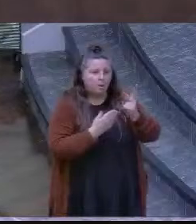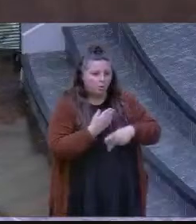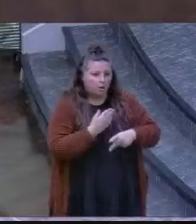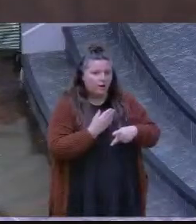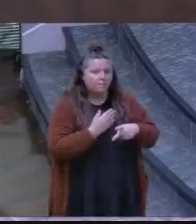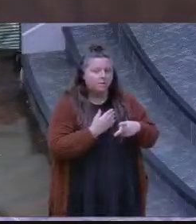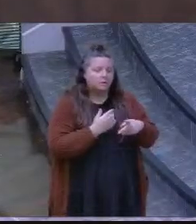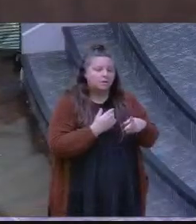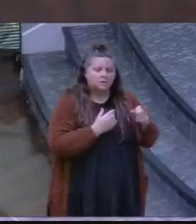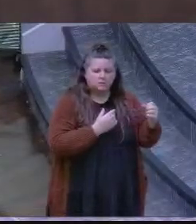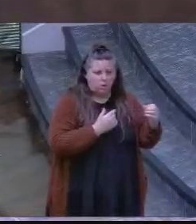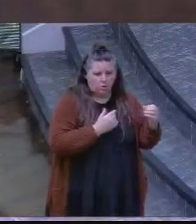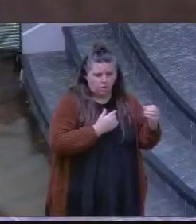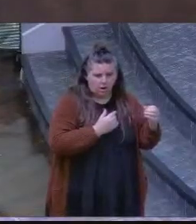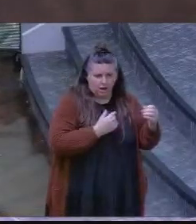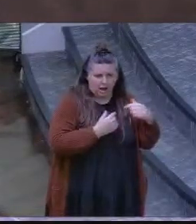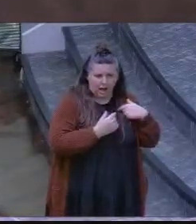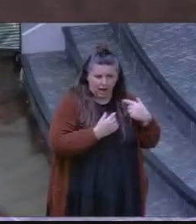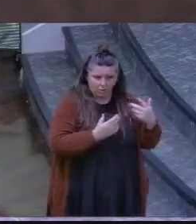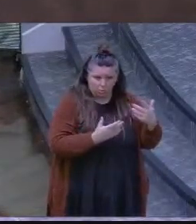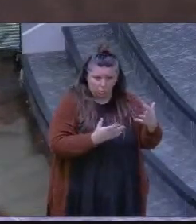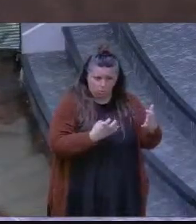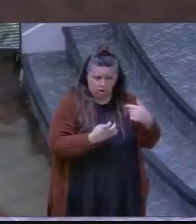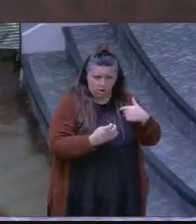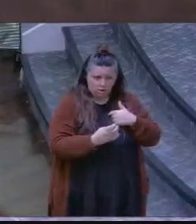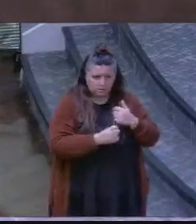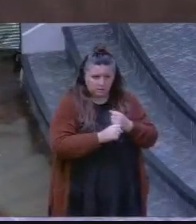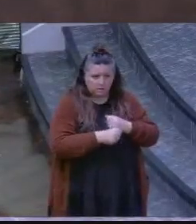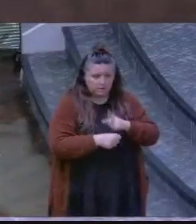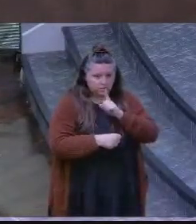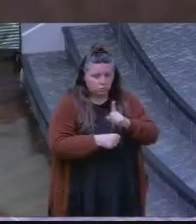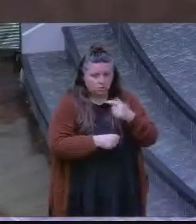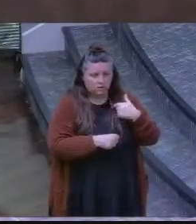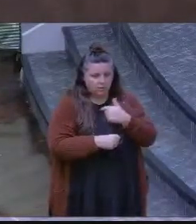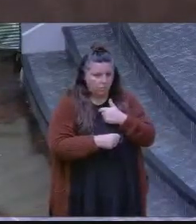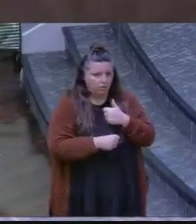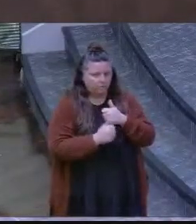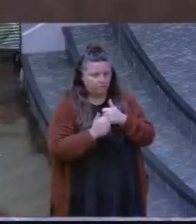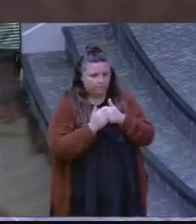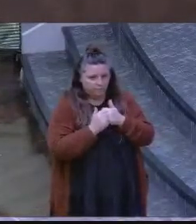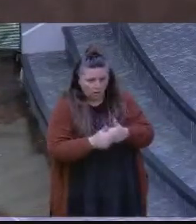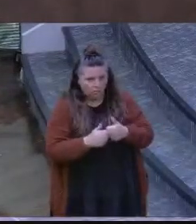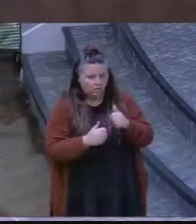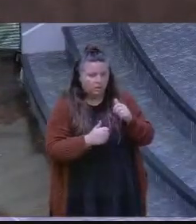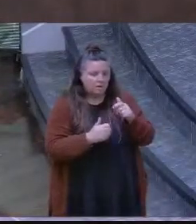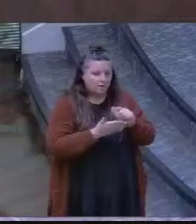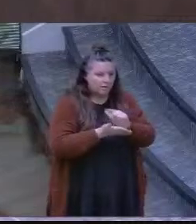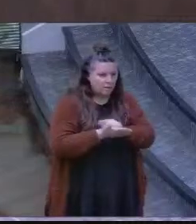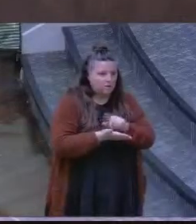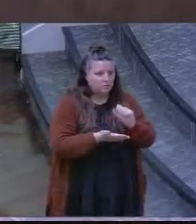started. So I guess I would want us to make sure we're following that legislation so we're not investing a bunch into this camera technology that is going to therefore